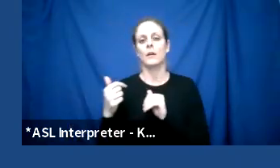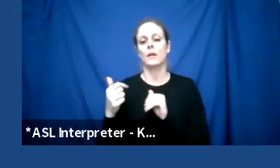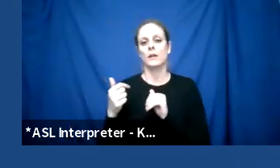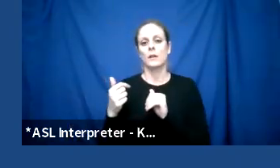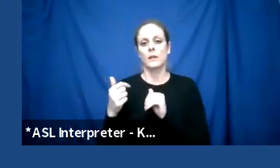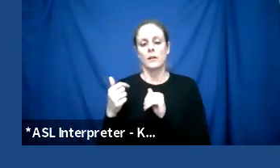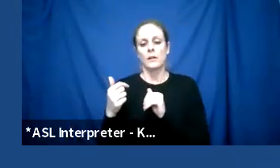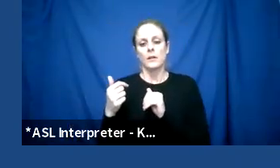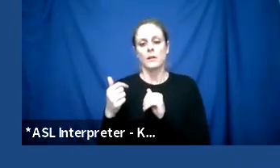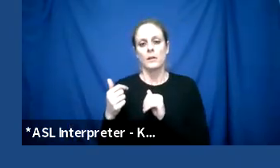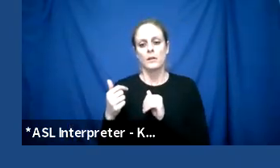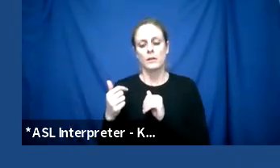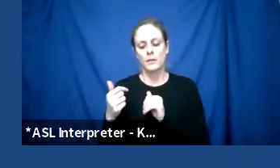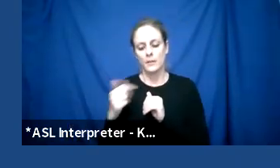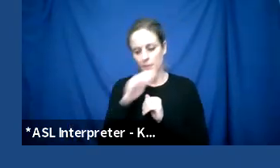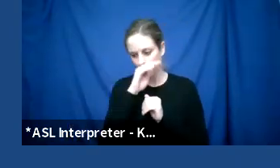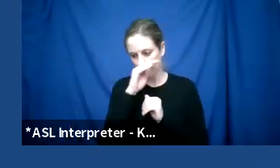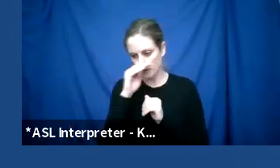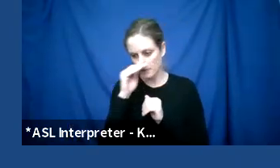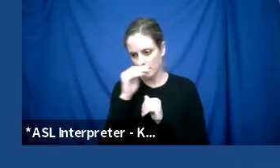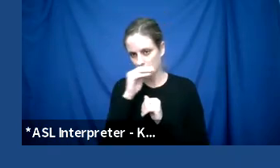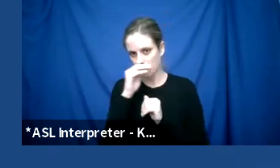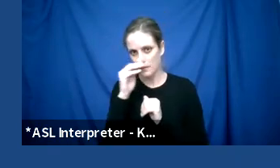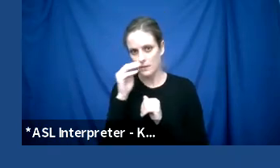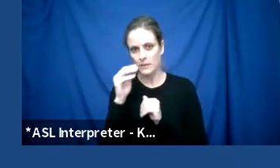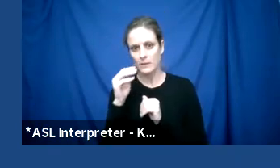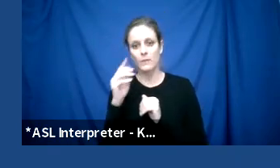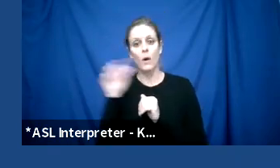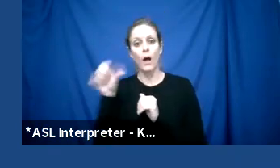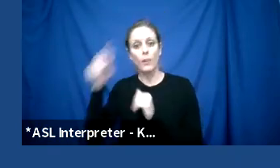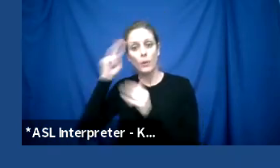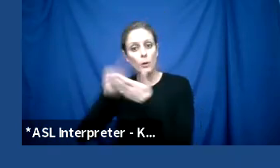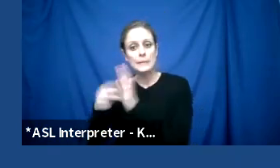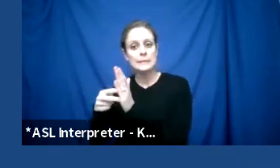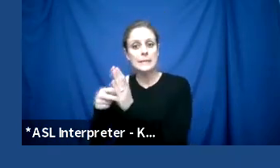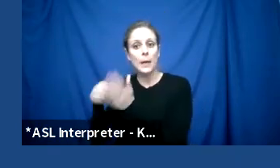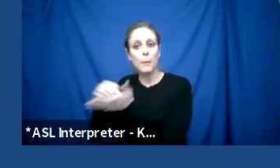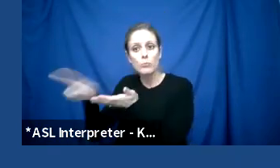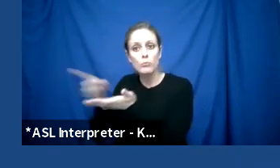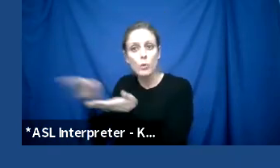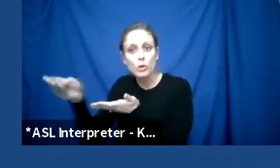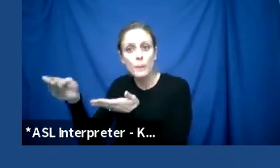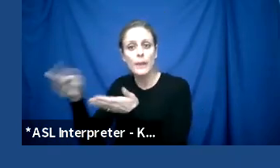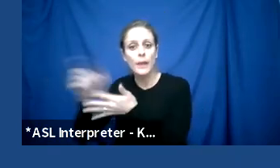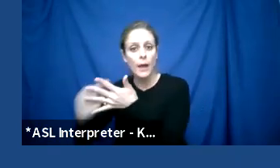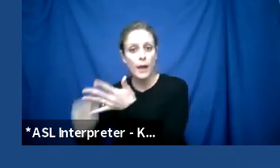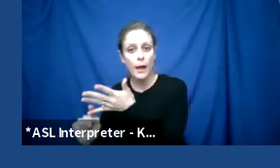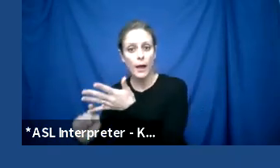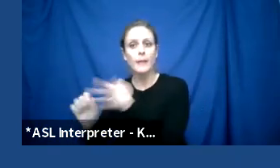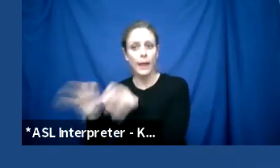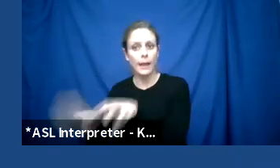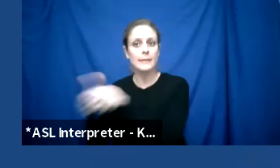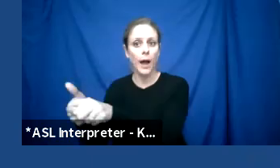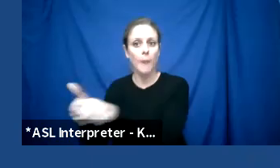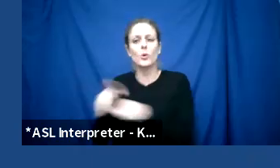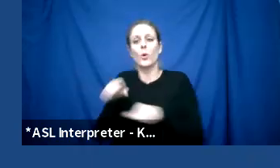purposes, they could actually adopt these as well. So these are just a few examples of how the standard be used. So what